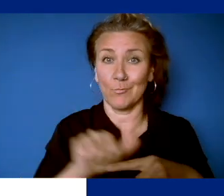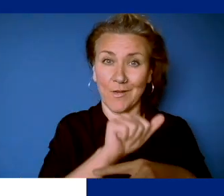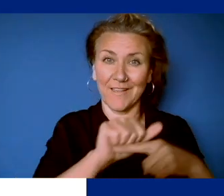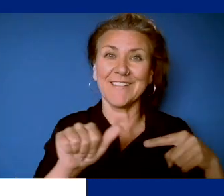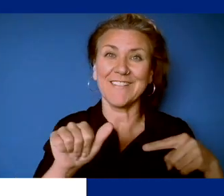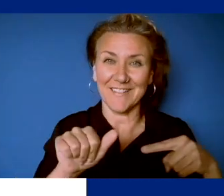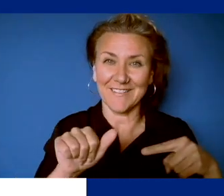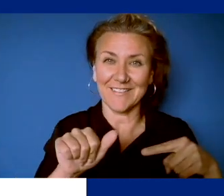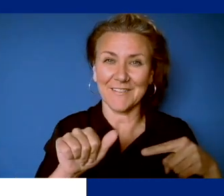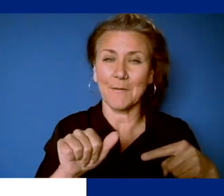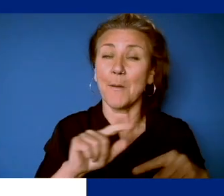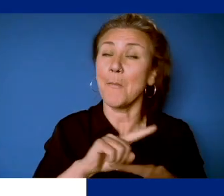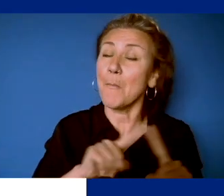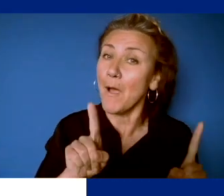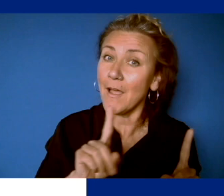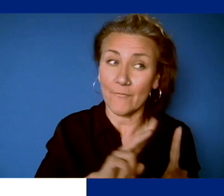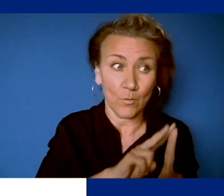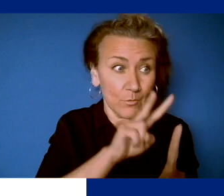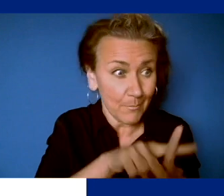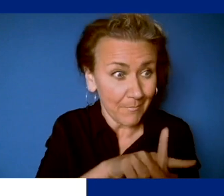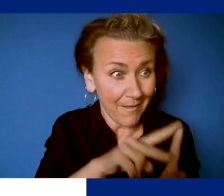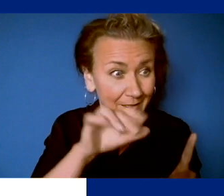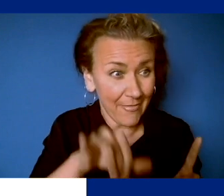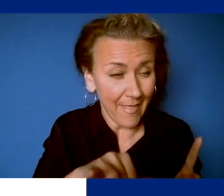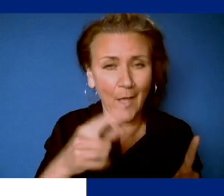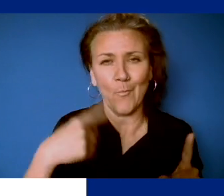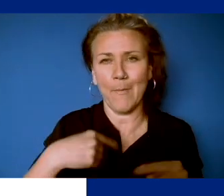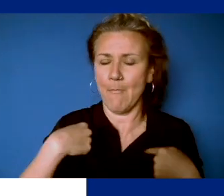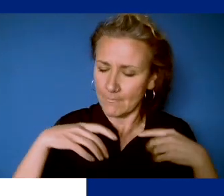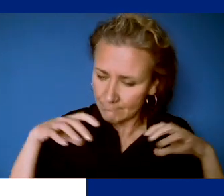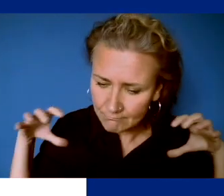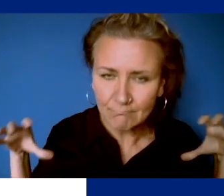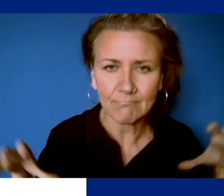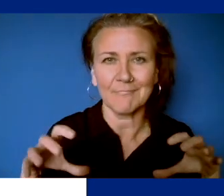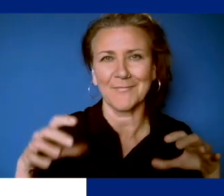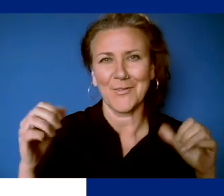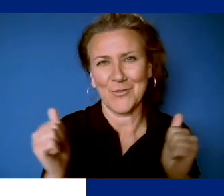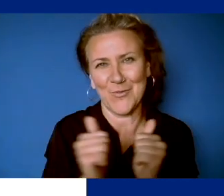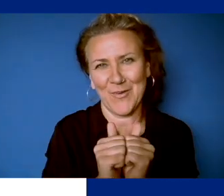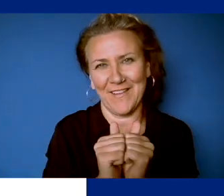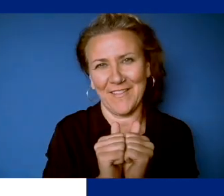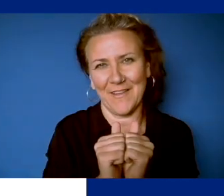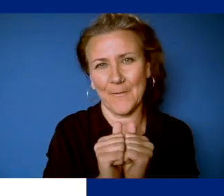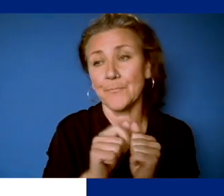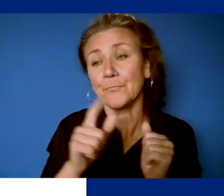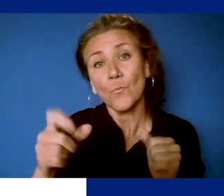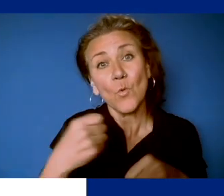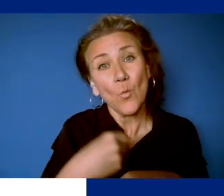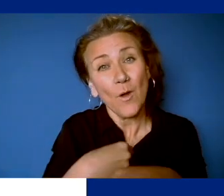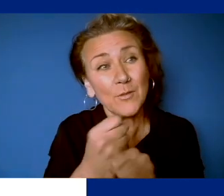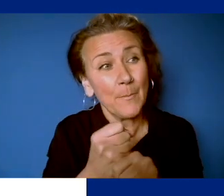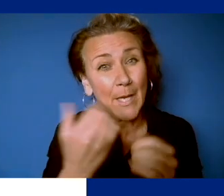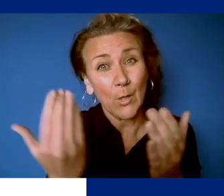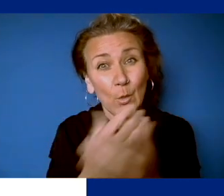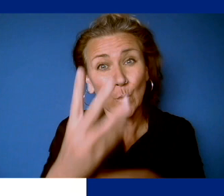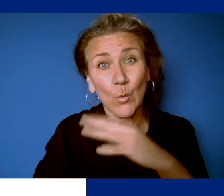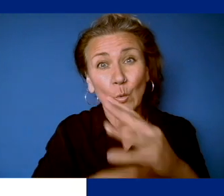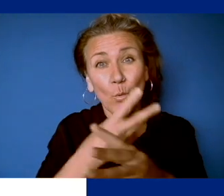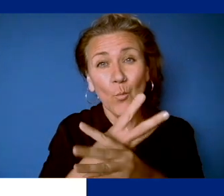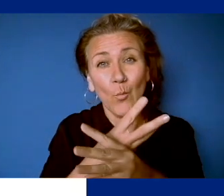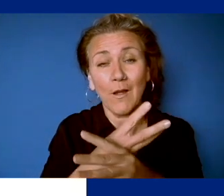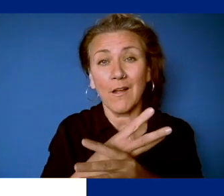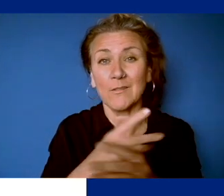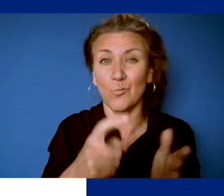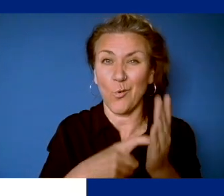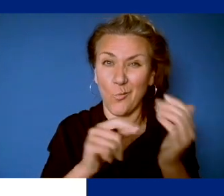practices of democracy. But for that, we need to act together. In order to create a new